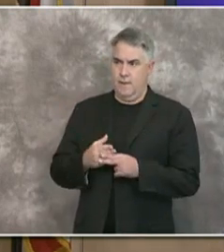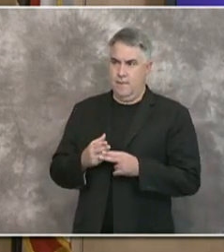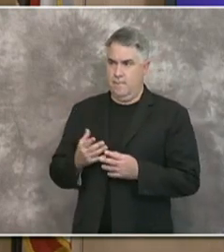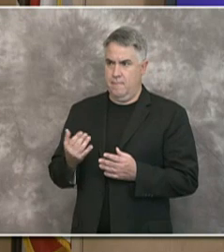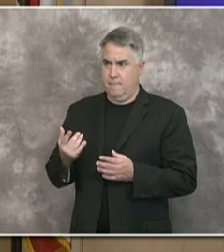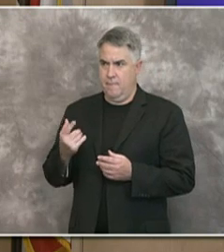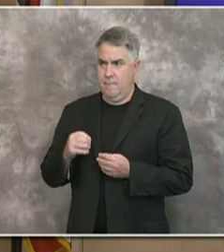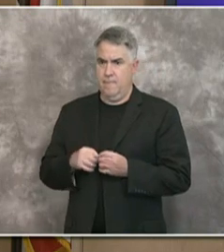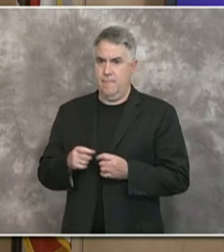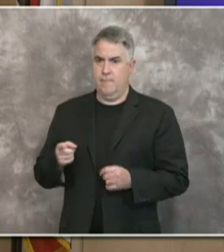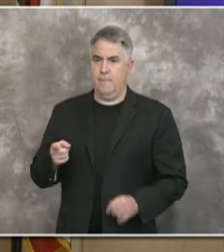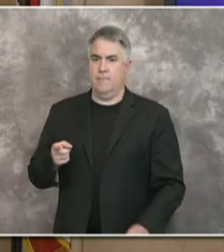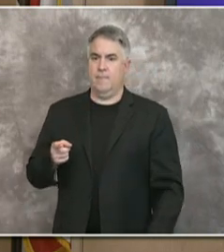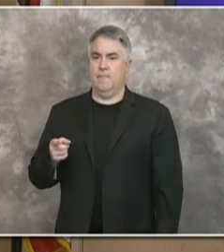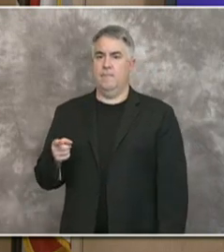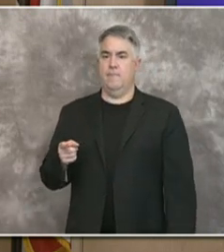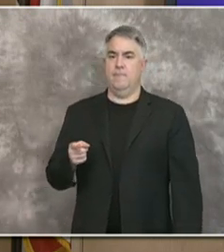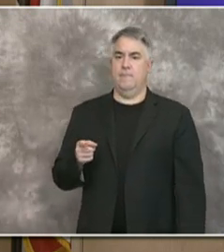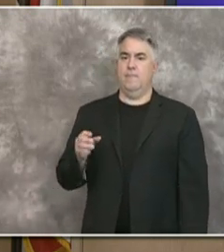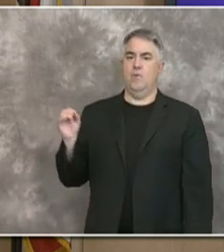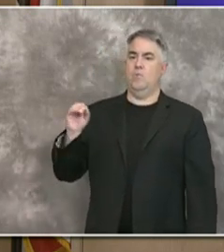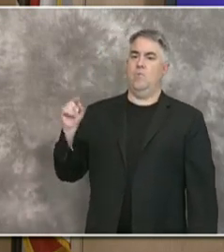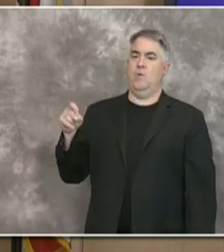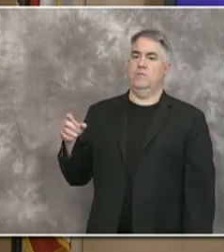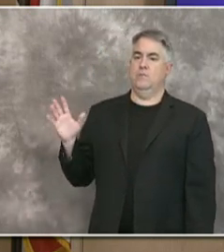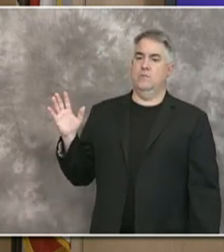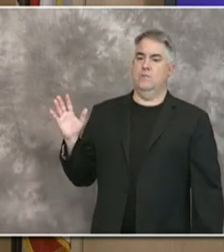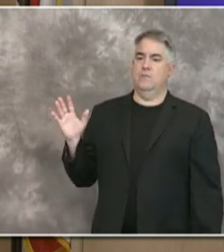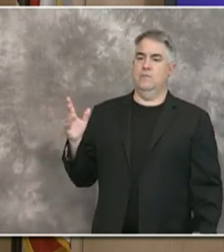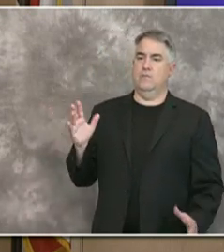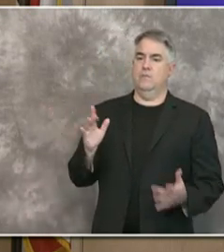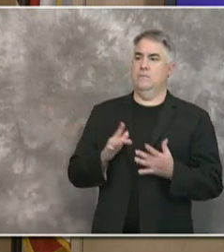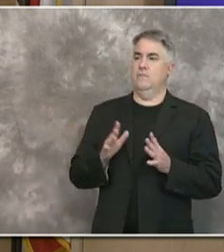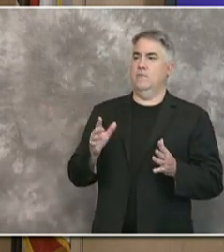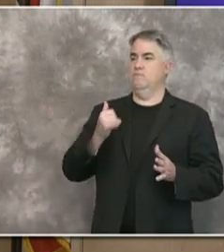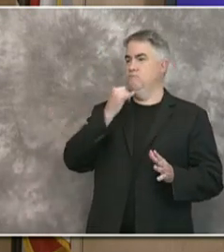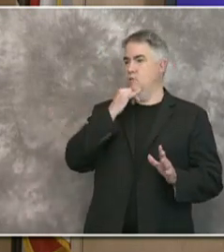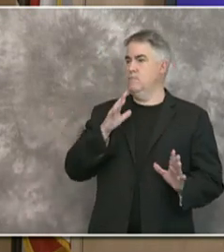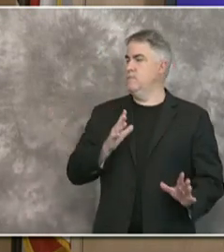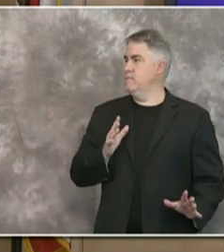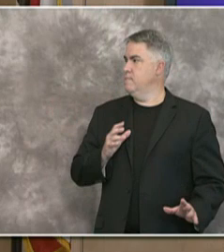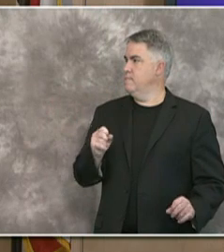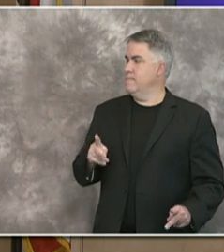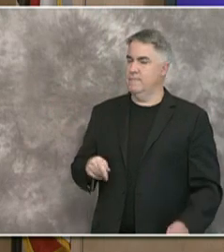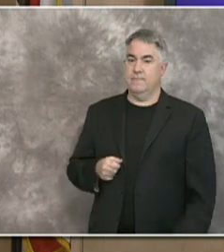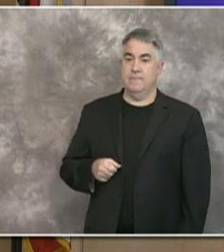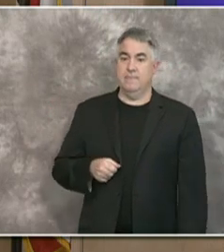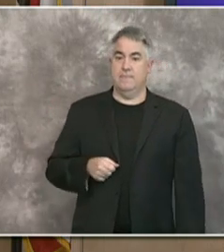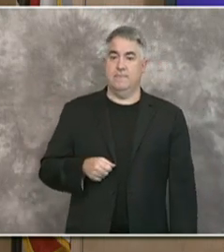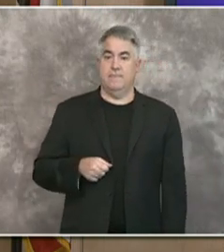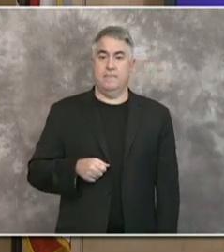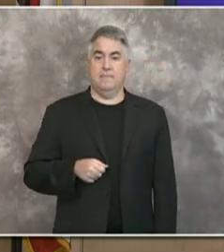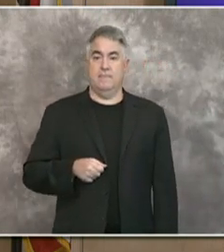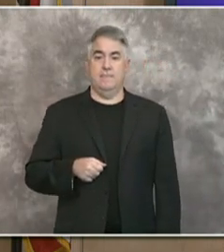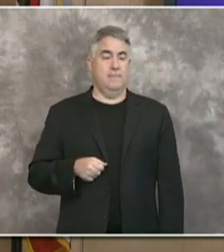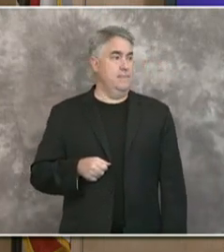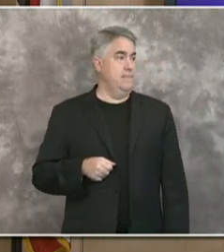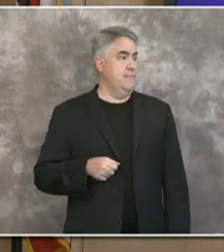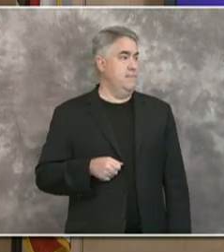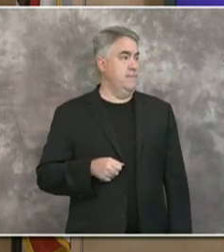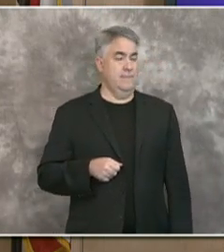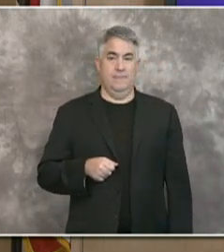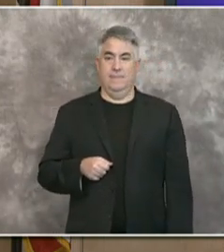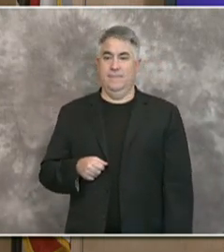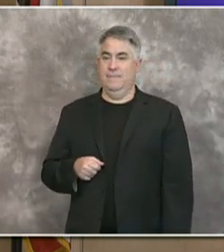is no question. Okay, Thank you're you. just I'm with listening. Nathan Fletcher's office. Sure, okay. Okay, we're going to go to the texted